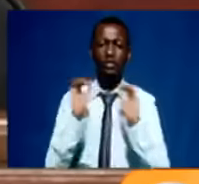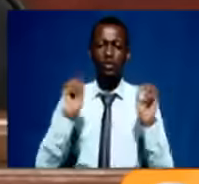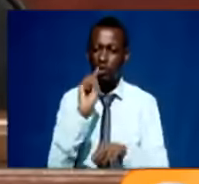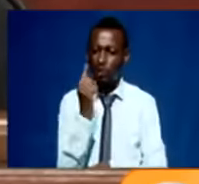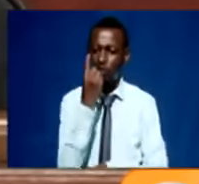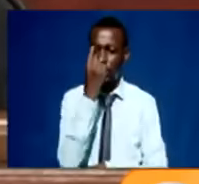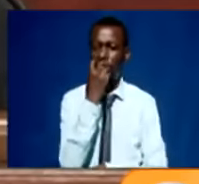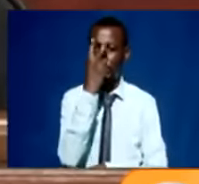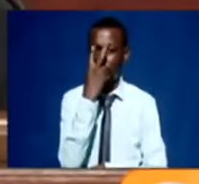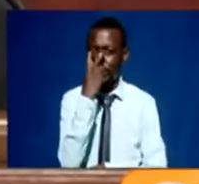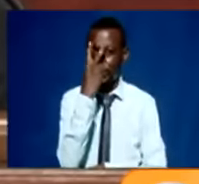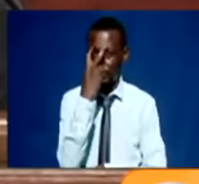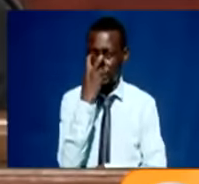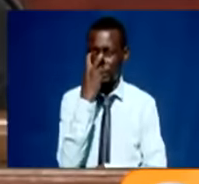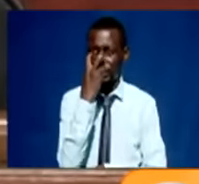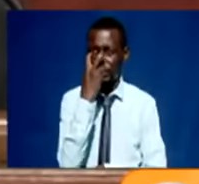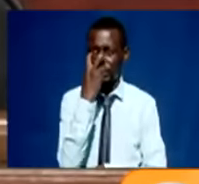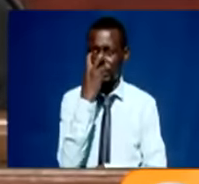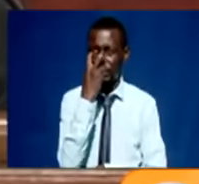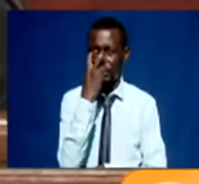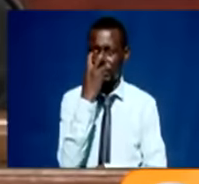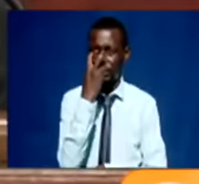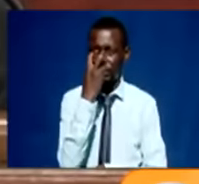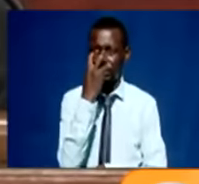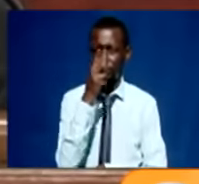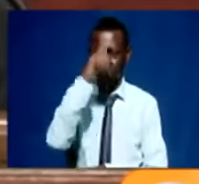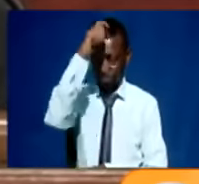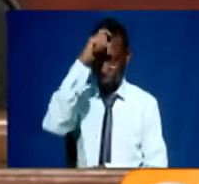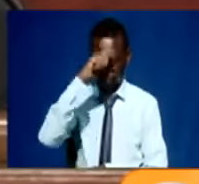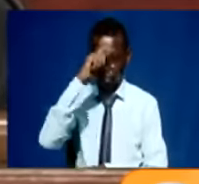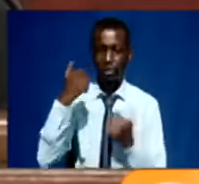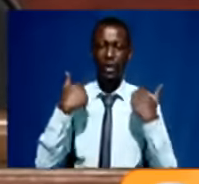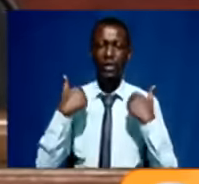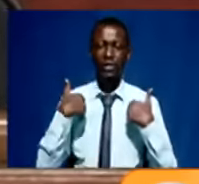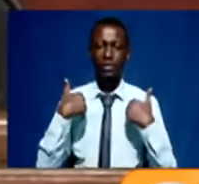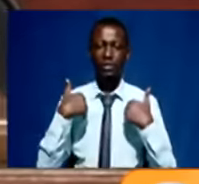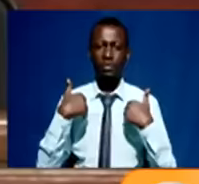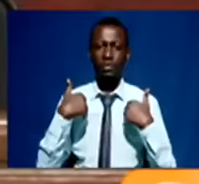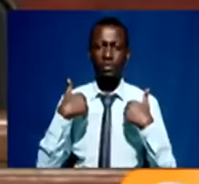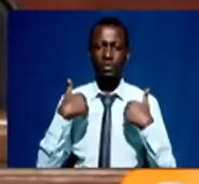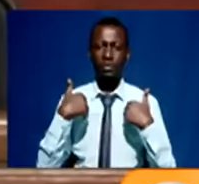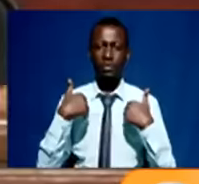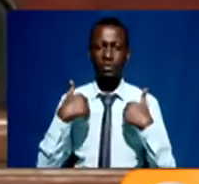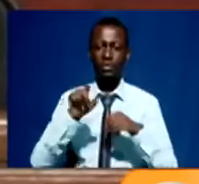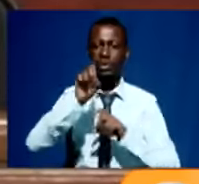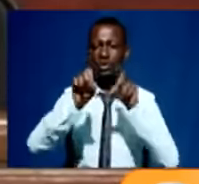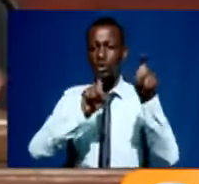accused person is supposed and was wearing a maroon cap. So a lot of questions was